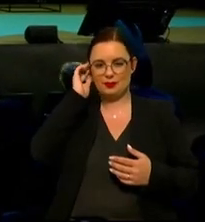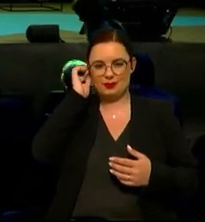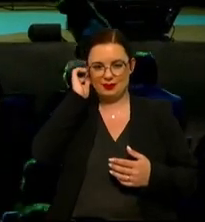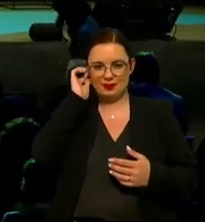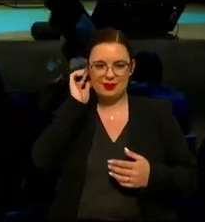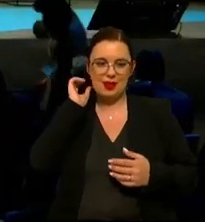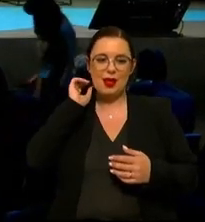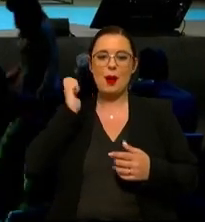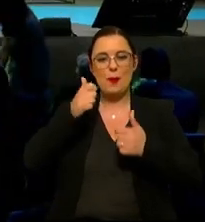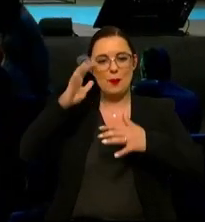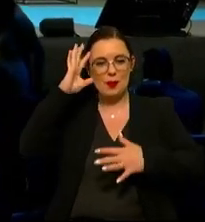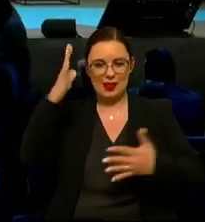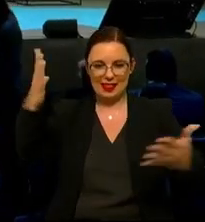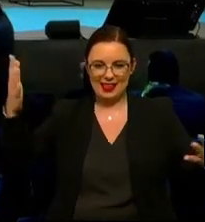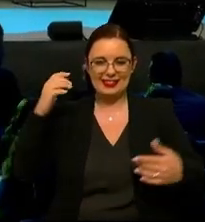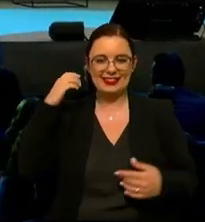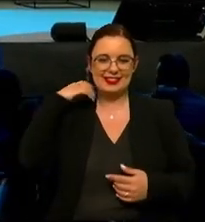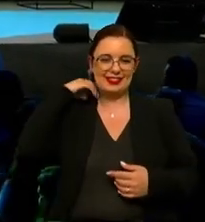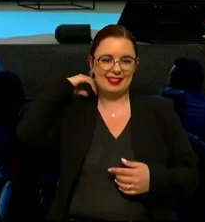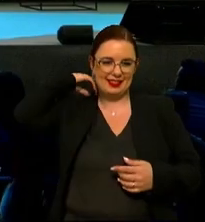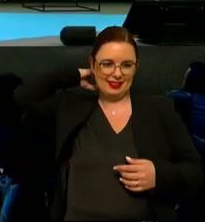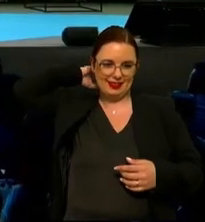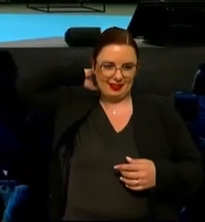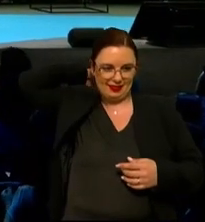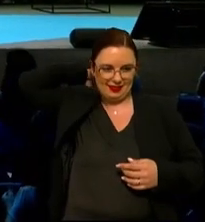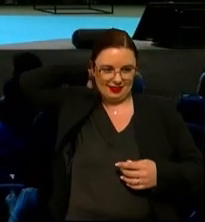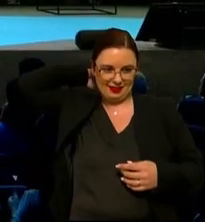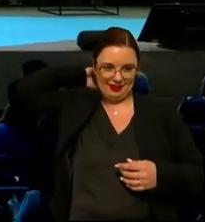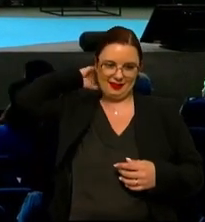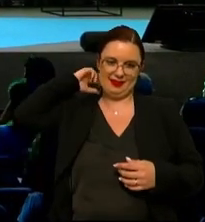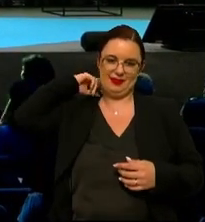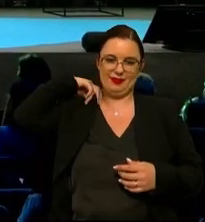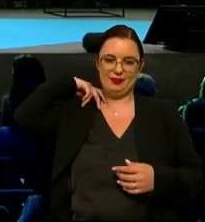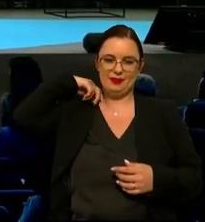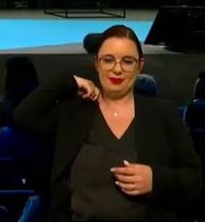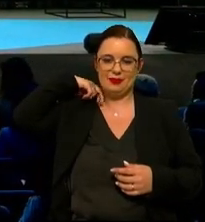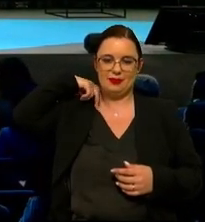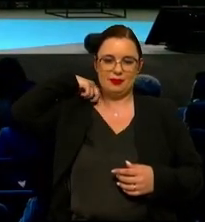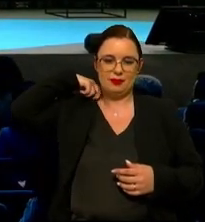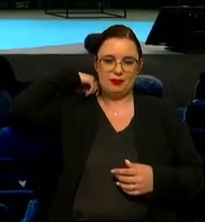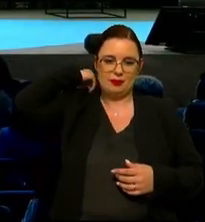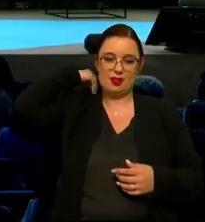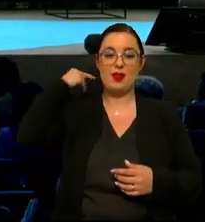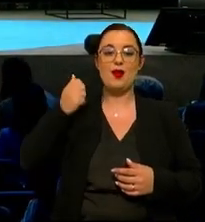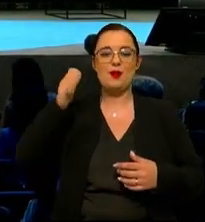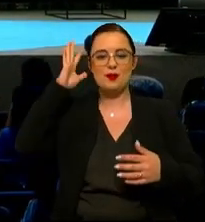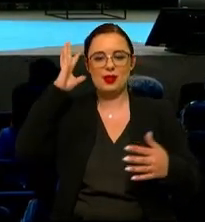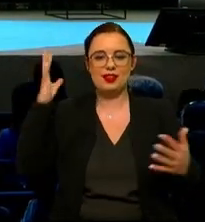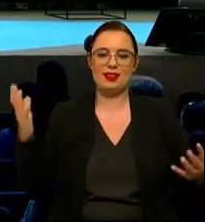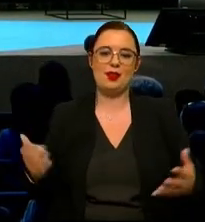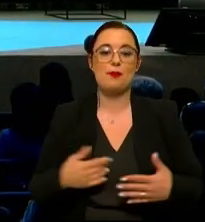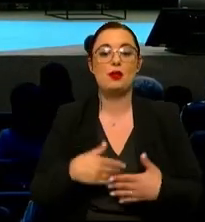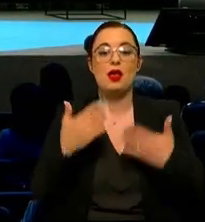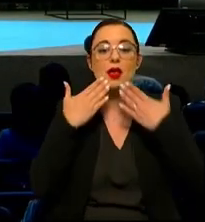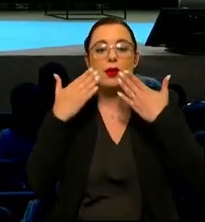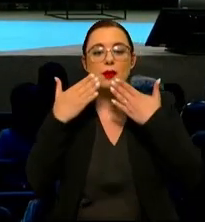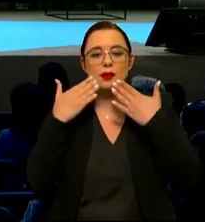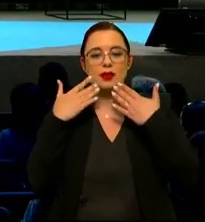Está a hora. The clicker? Perdão? I don't have the clicker. Ah. Um momento. Boa tarde. Thank you very